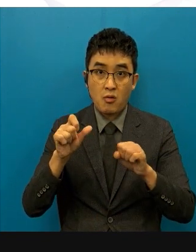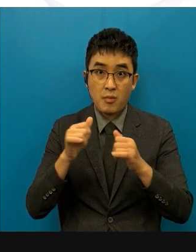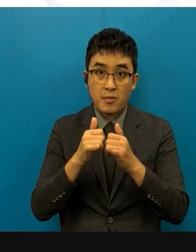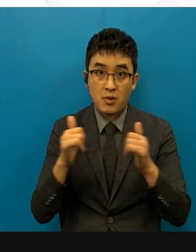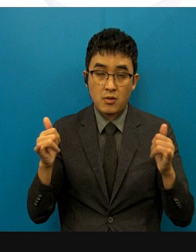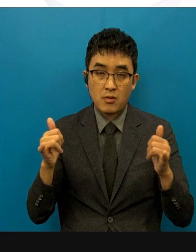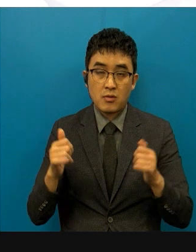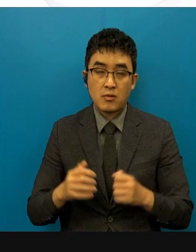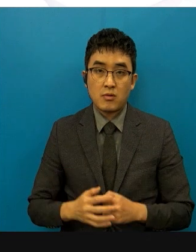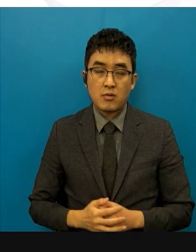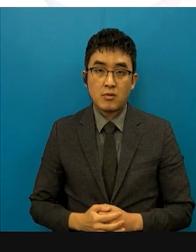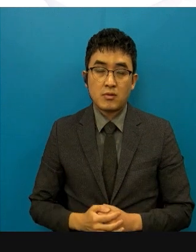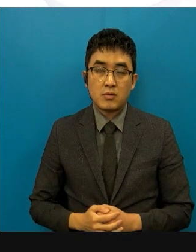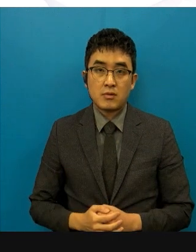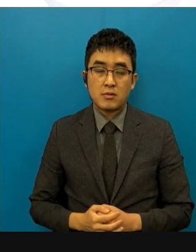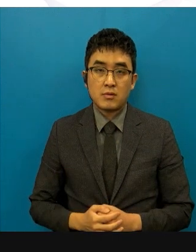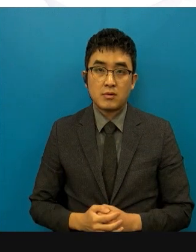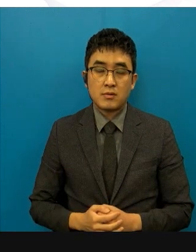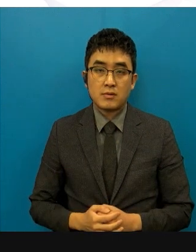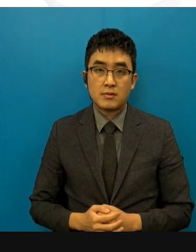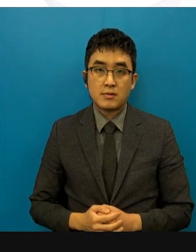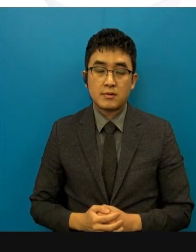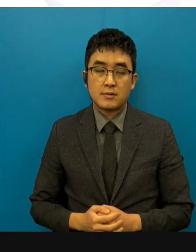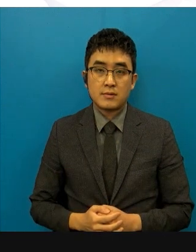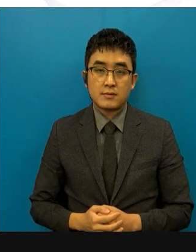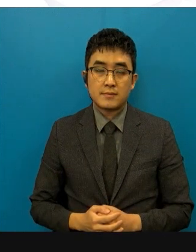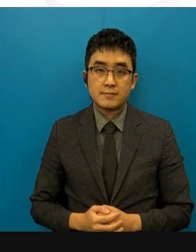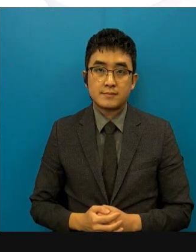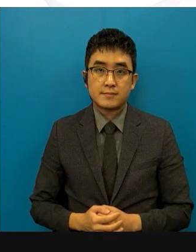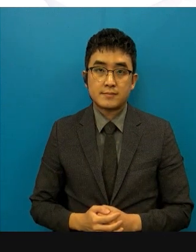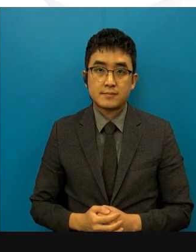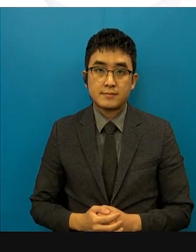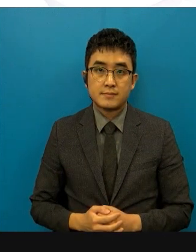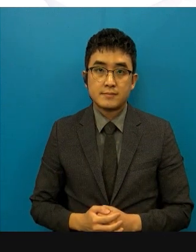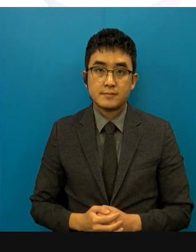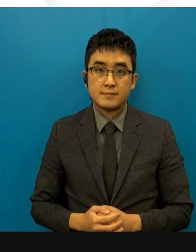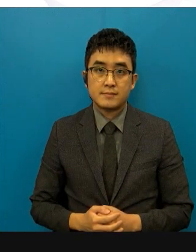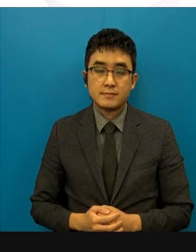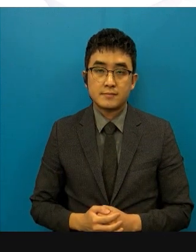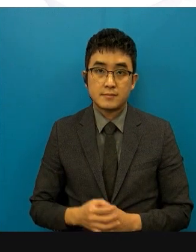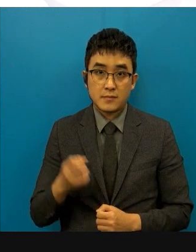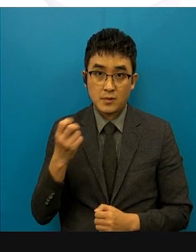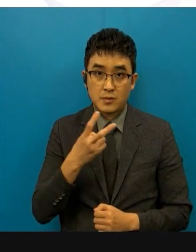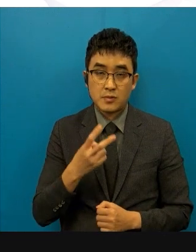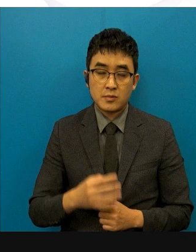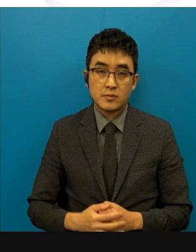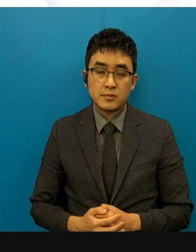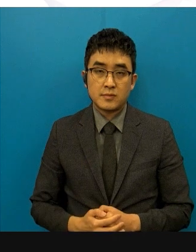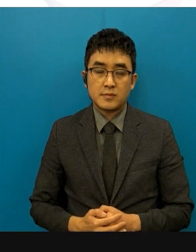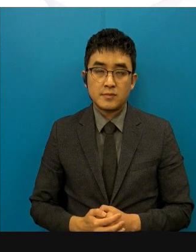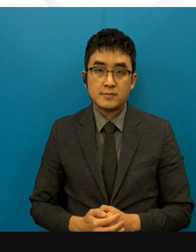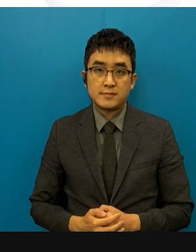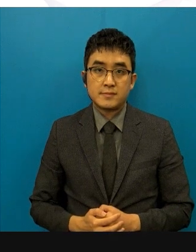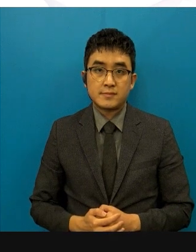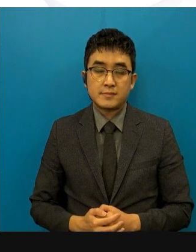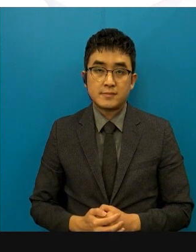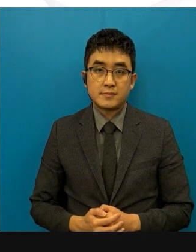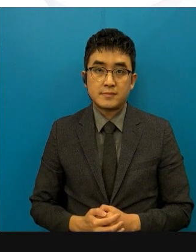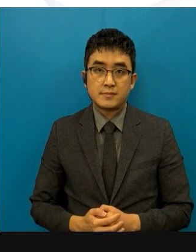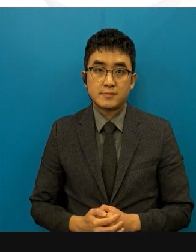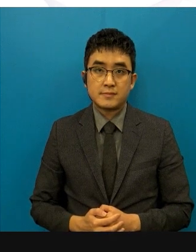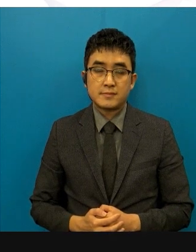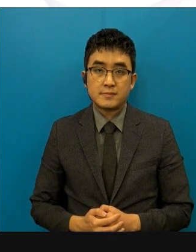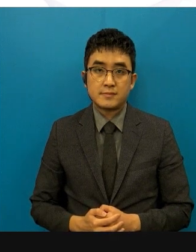1922, the number of old men writing advanced care directives amount to